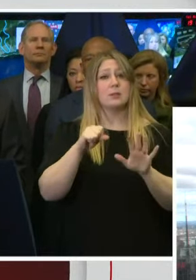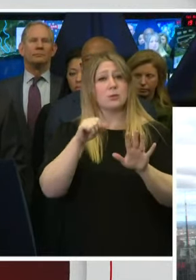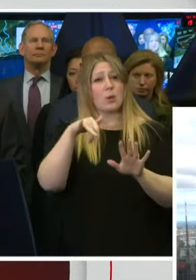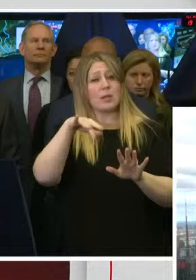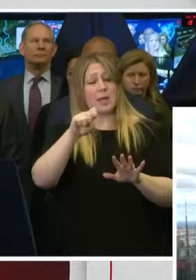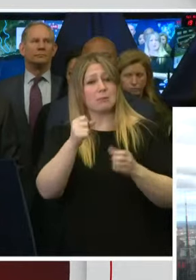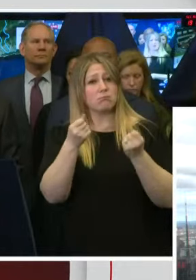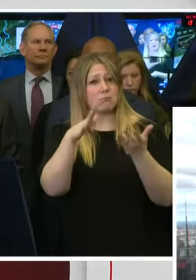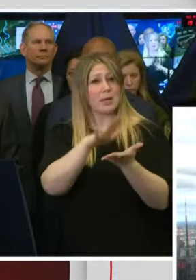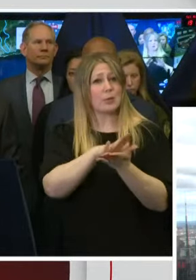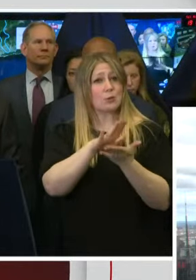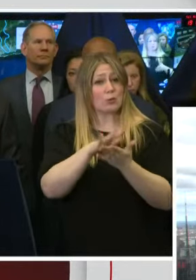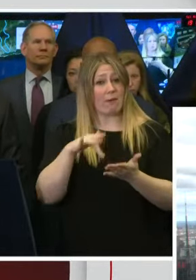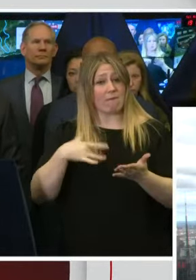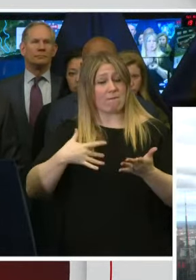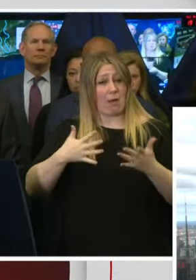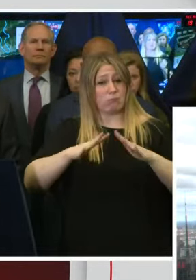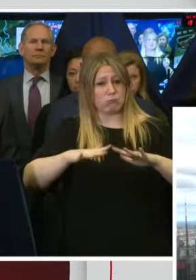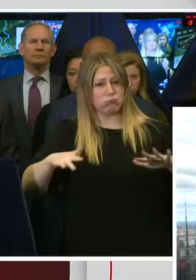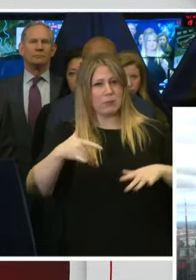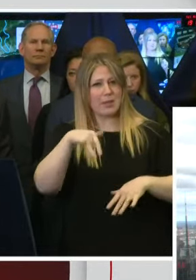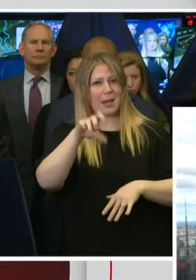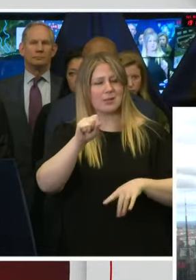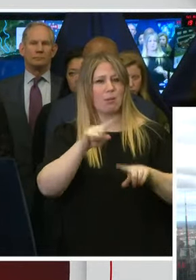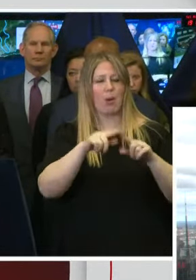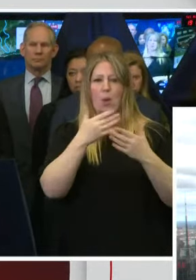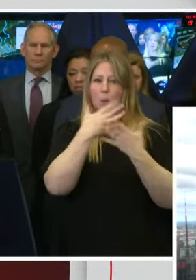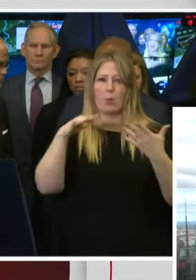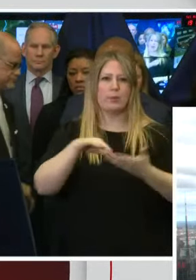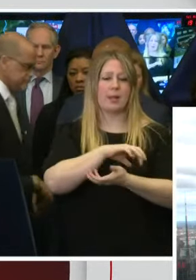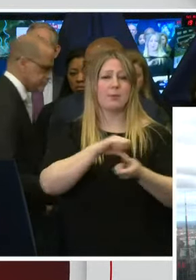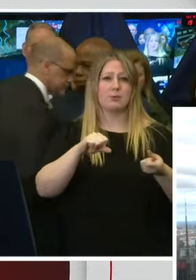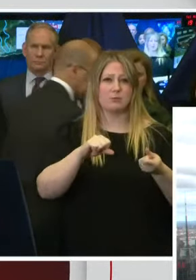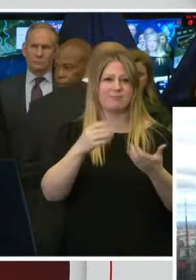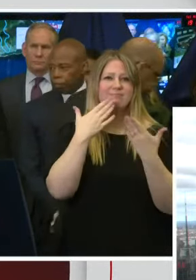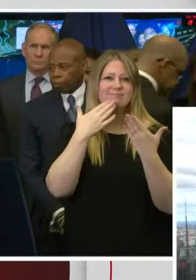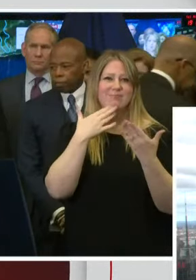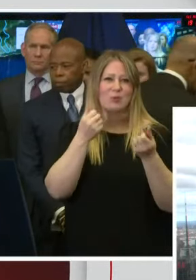some tremors from the earthquake. Thank you so much.